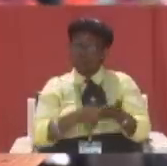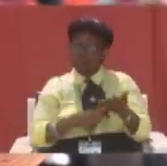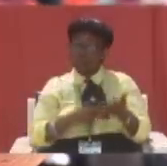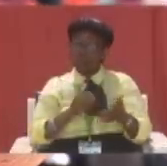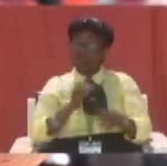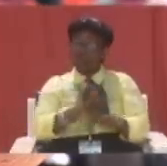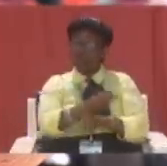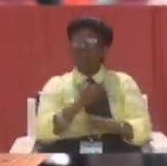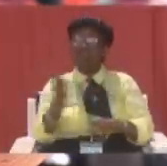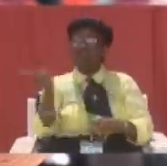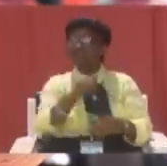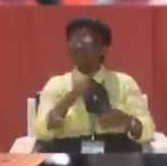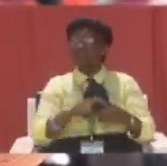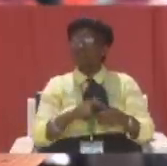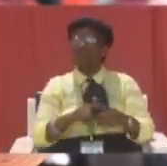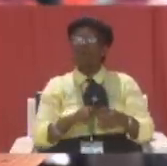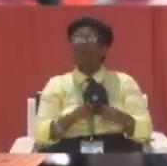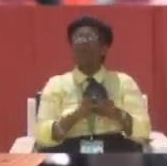involuntarily,